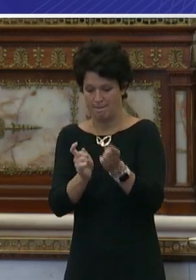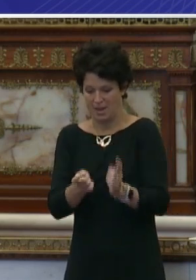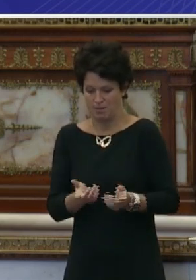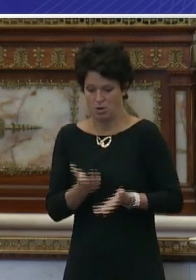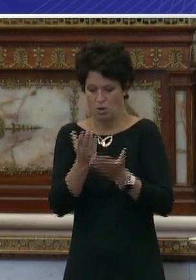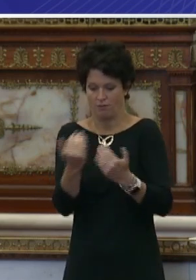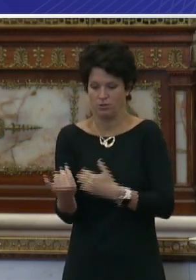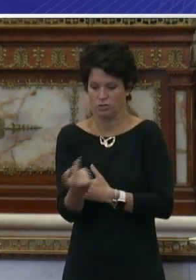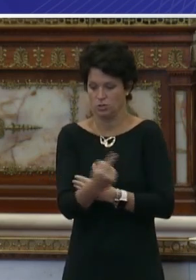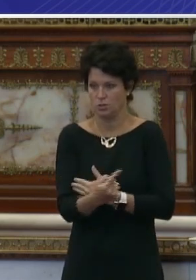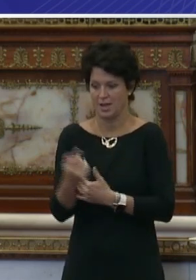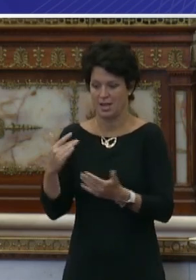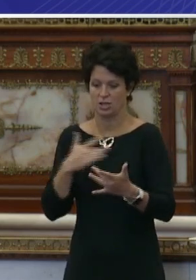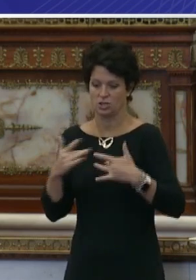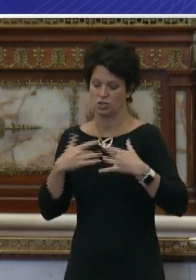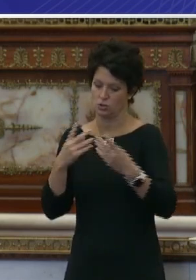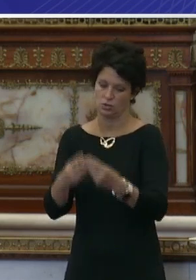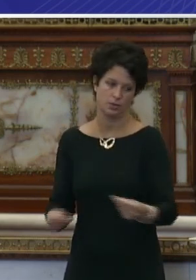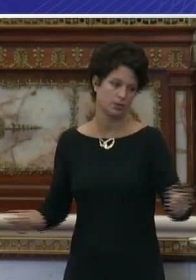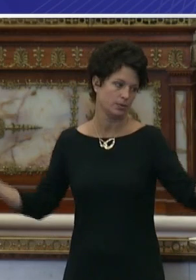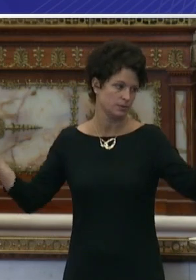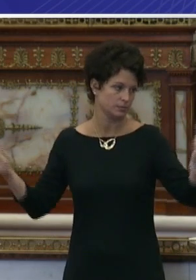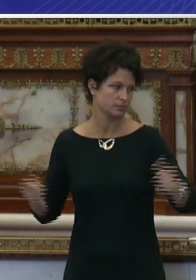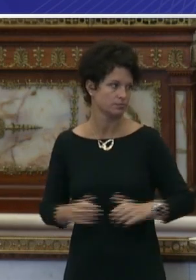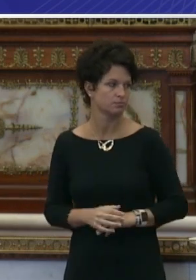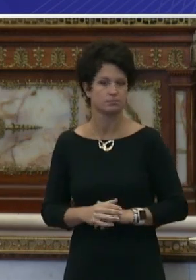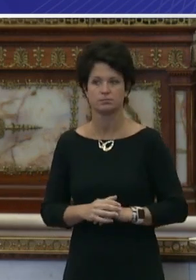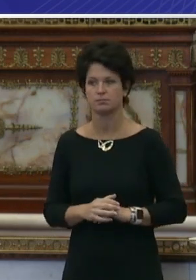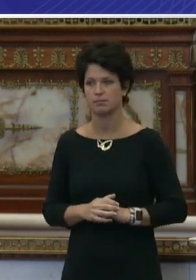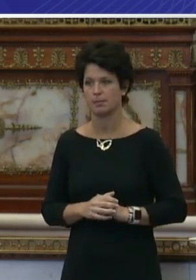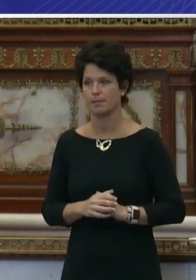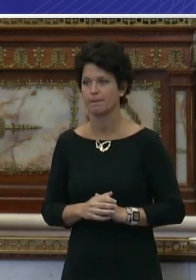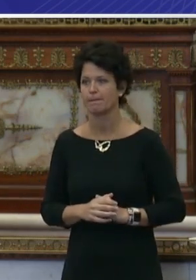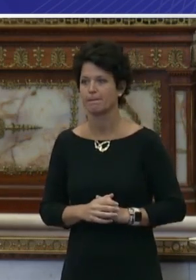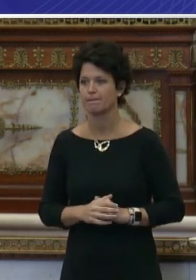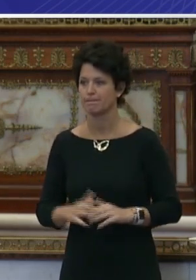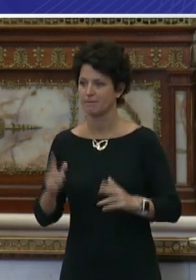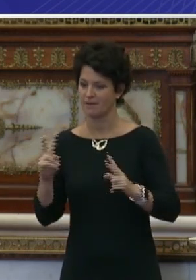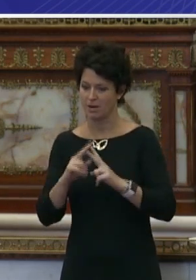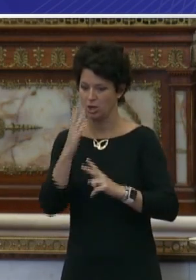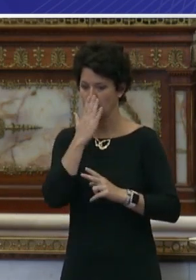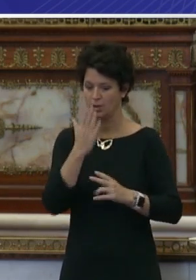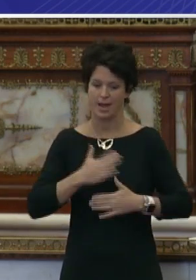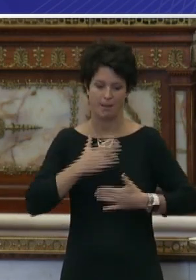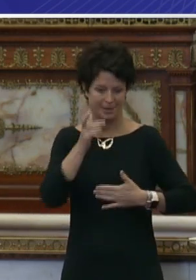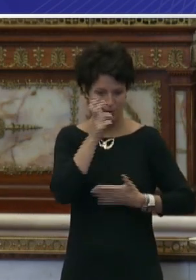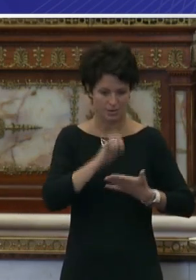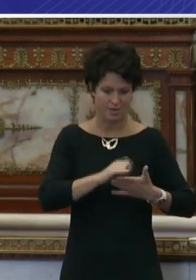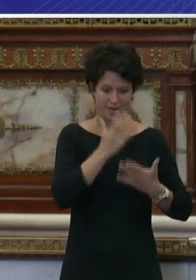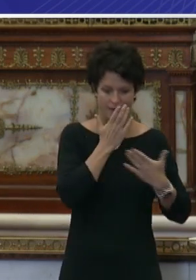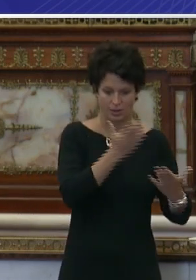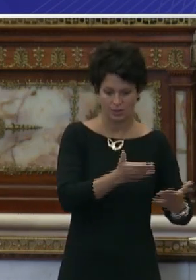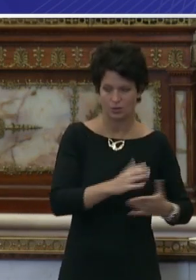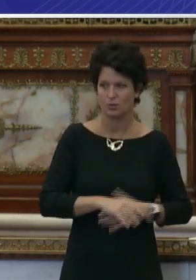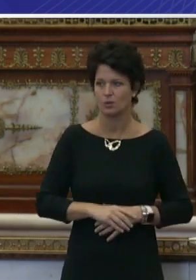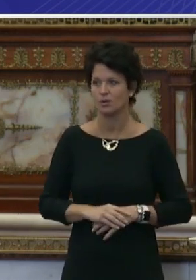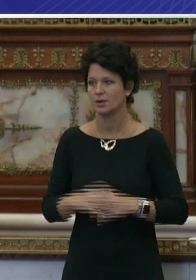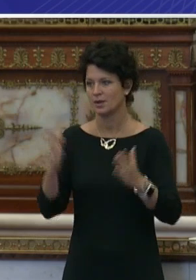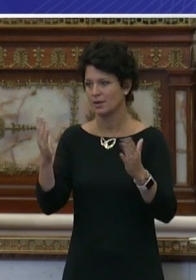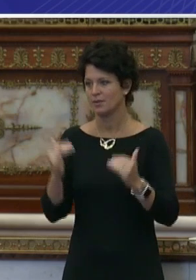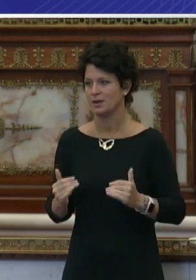offered today, their concerns have been alleviated. Thank you. Very good. Okay, well, very good. Glad to hear that. If we could